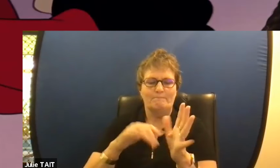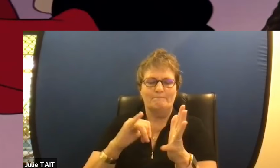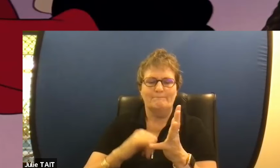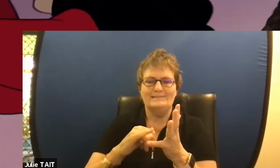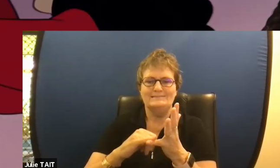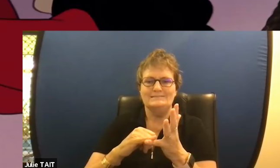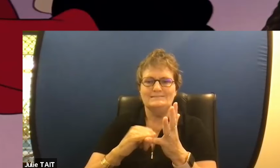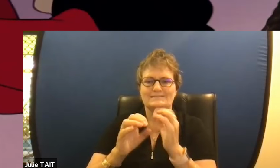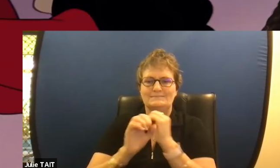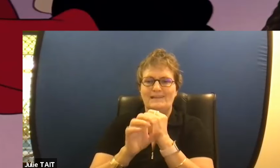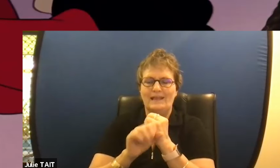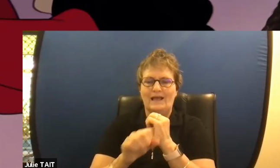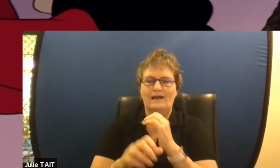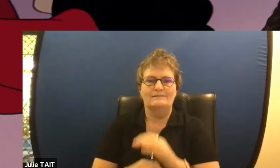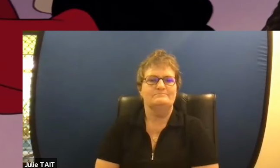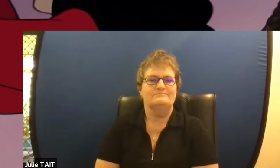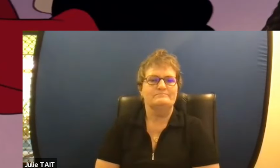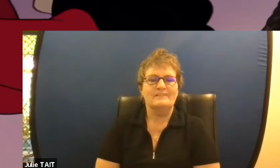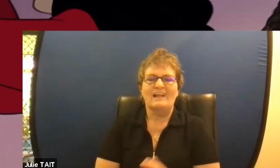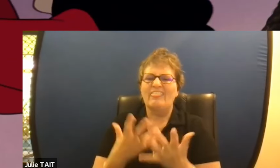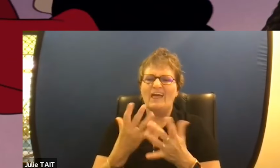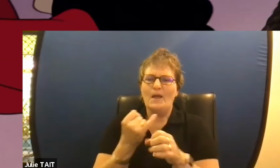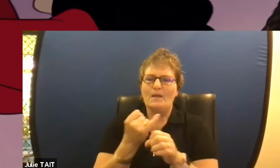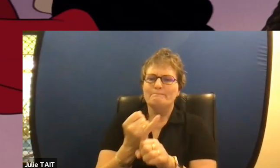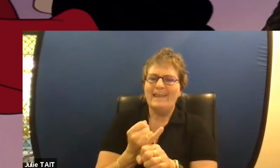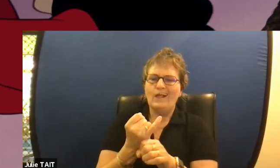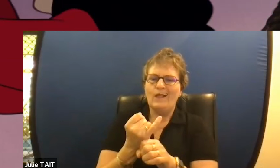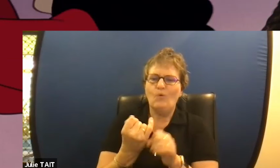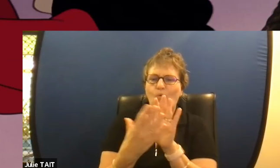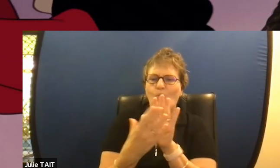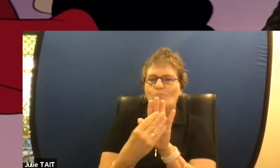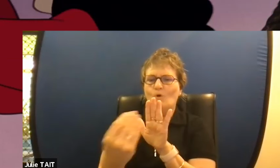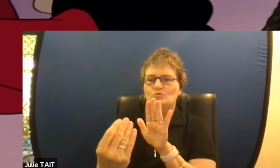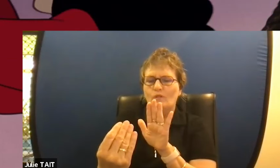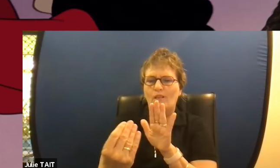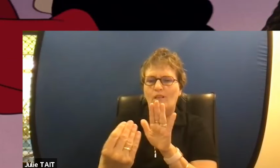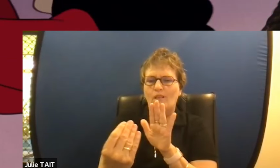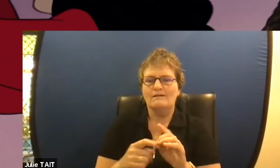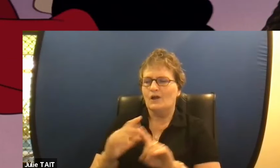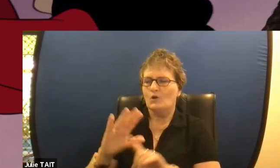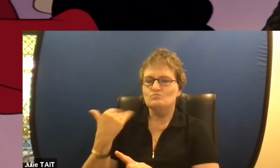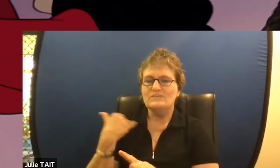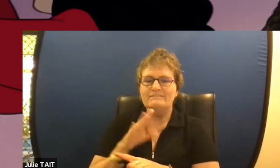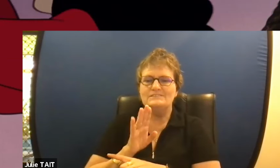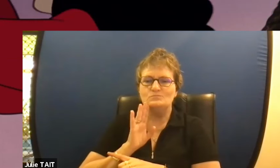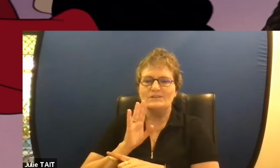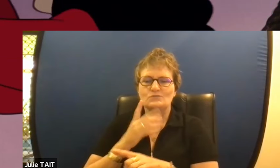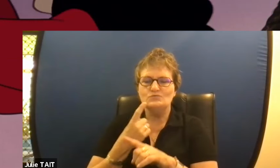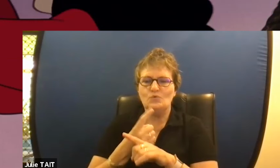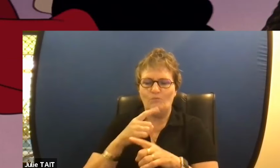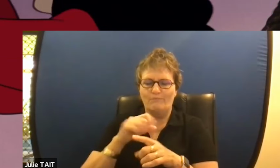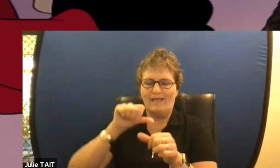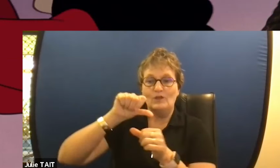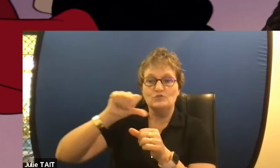medical model of disability. In our previous presenters also talk about the social model of